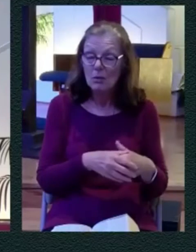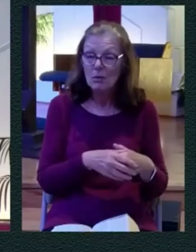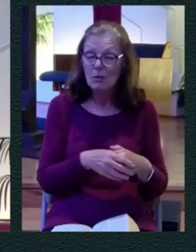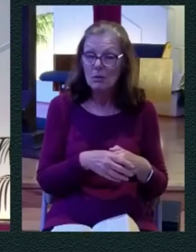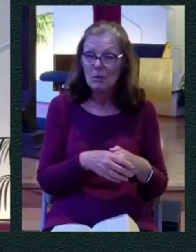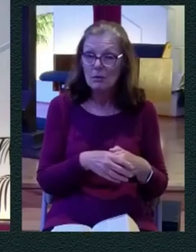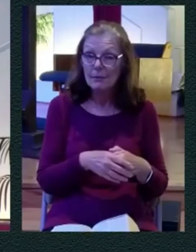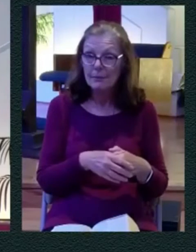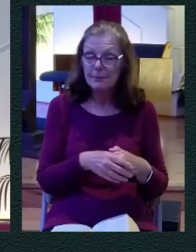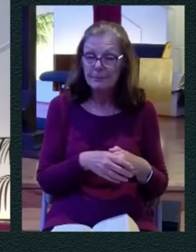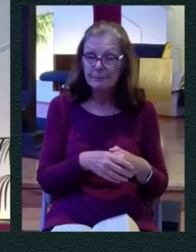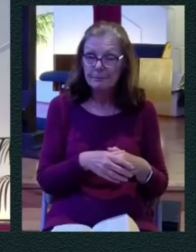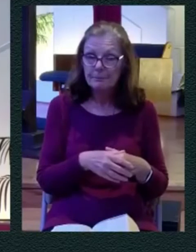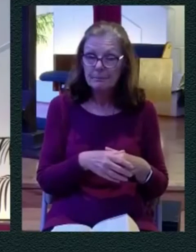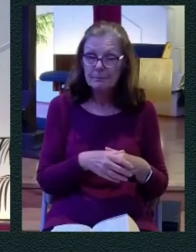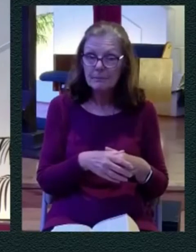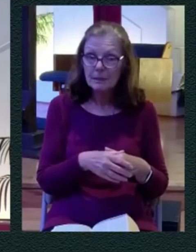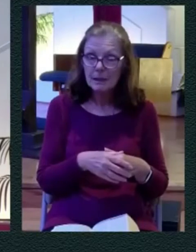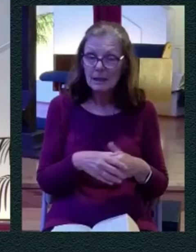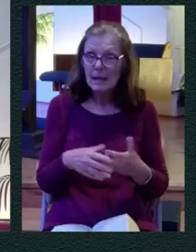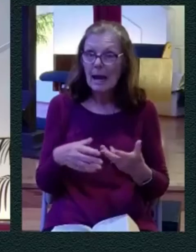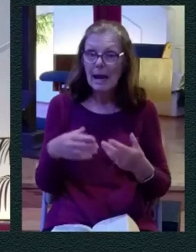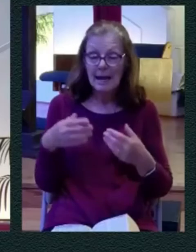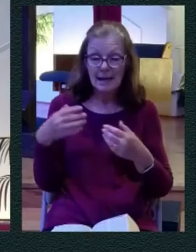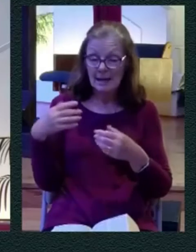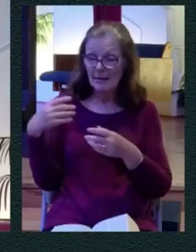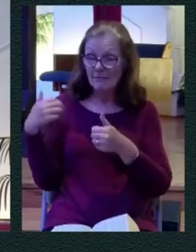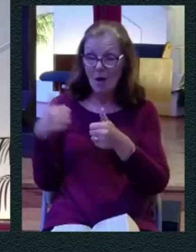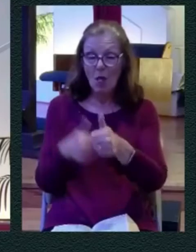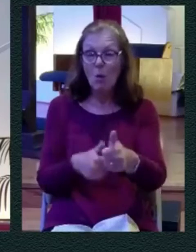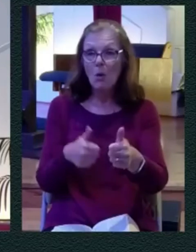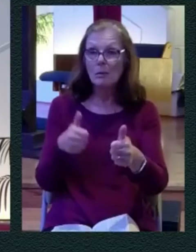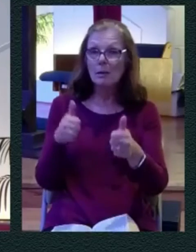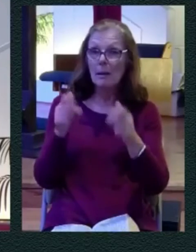onto the track of human history?